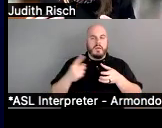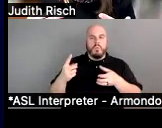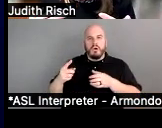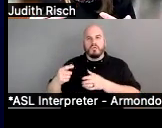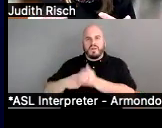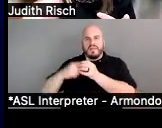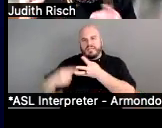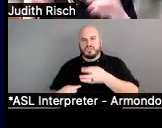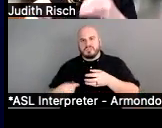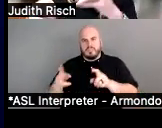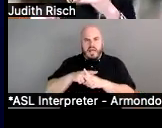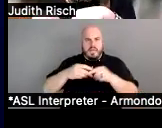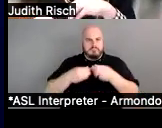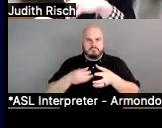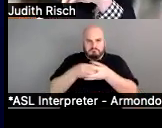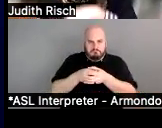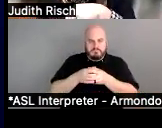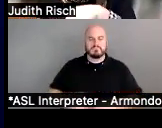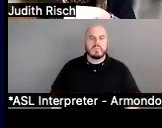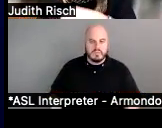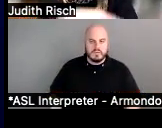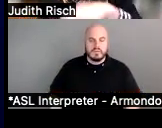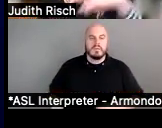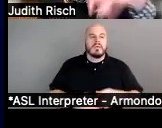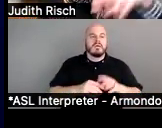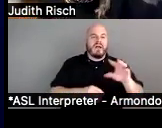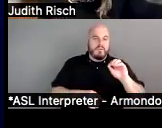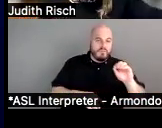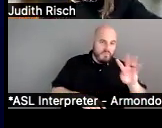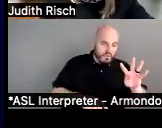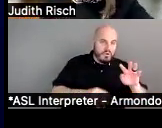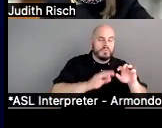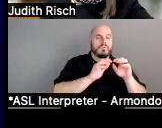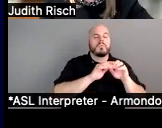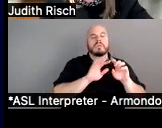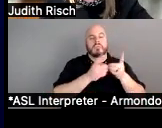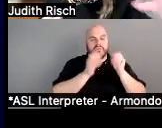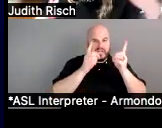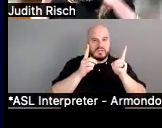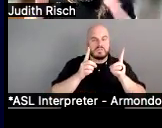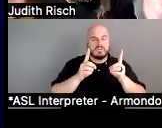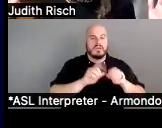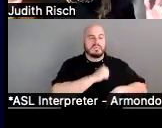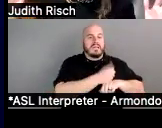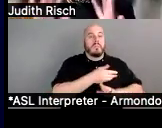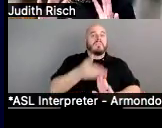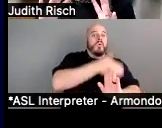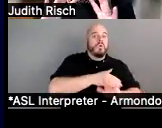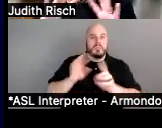regs. The regulations for 504 at the Department of Education actually predate the creation of the Department of Education. And